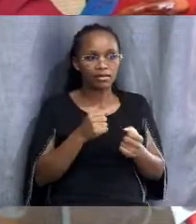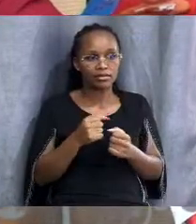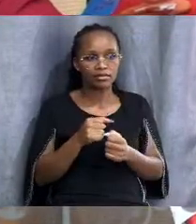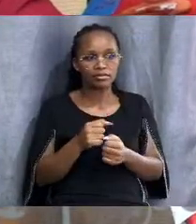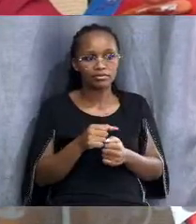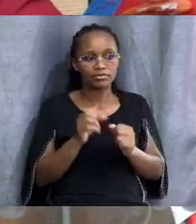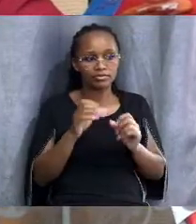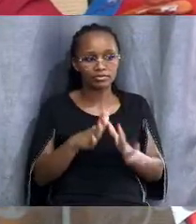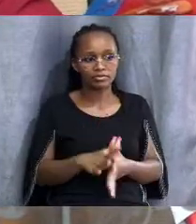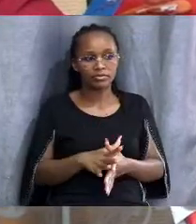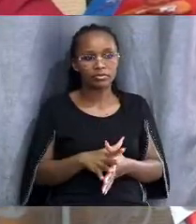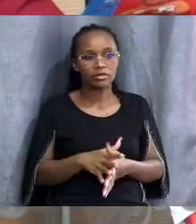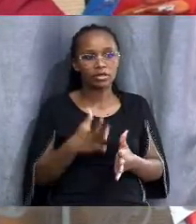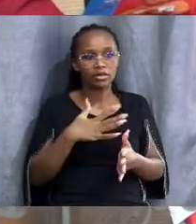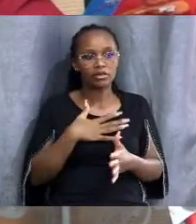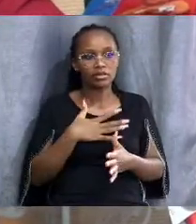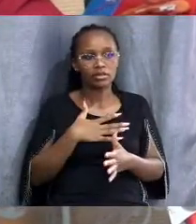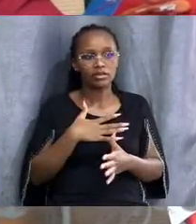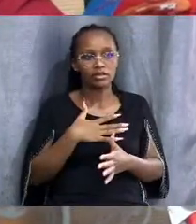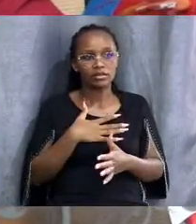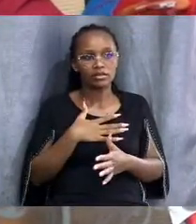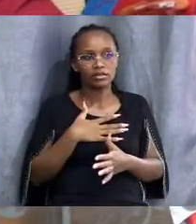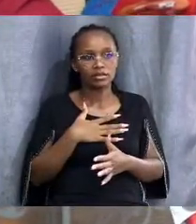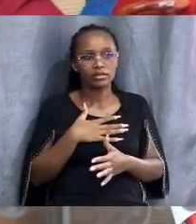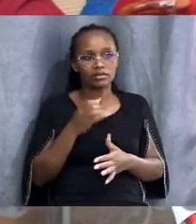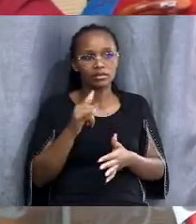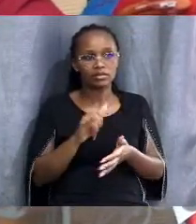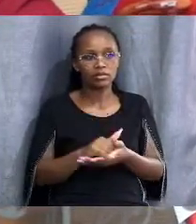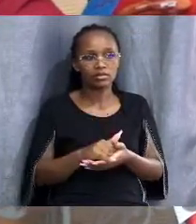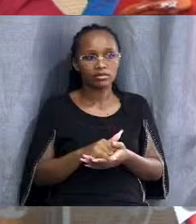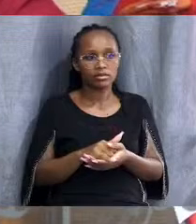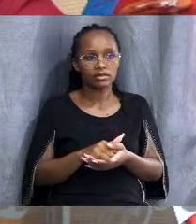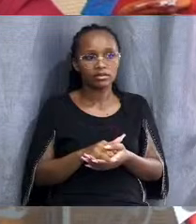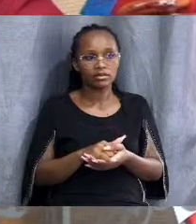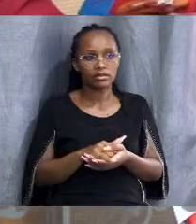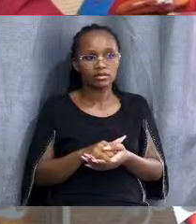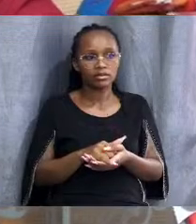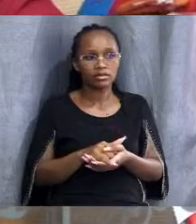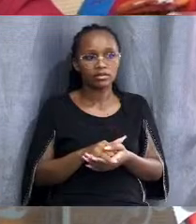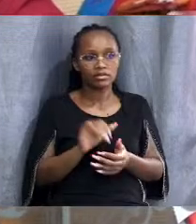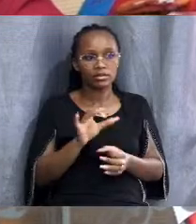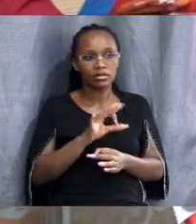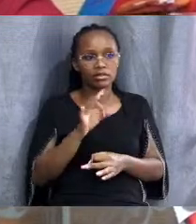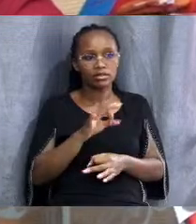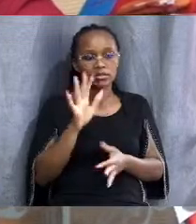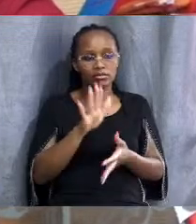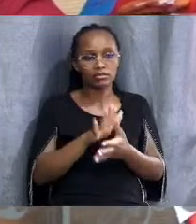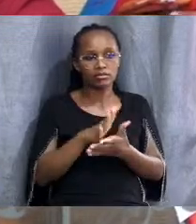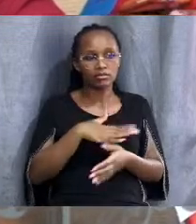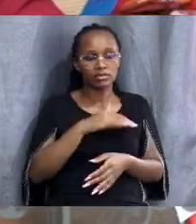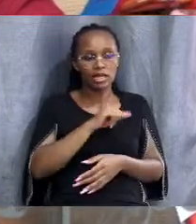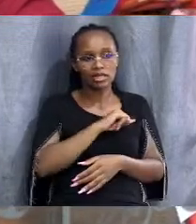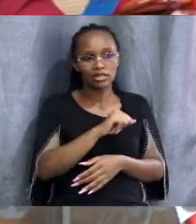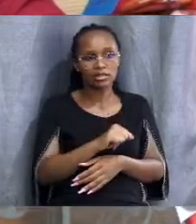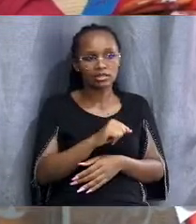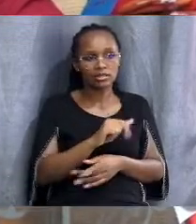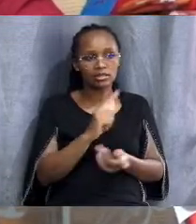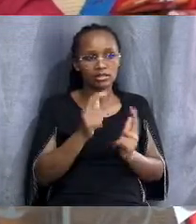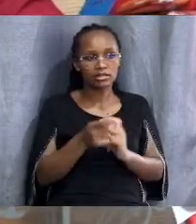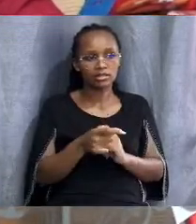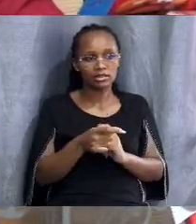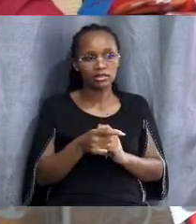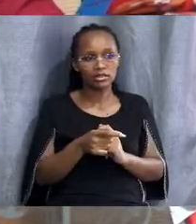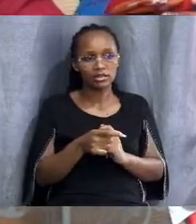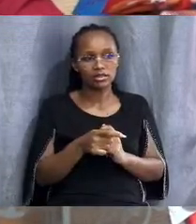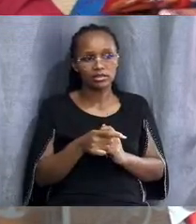loss. My handsome son, though far from sight, your spirit lives within my sorrow, turning grief,